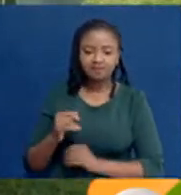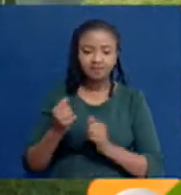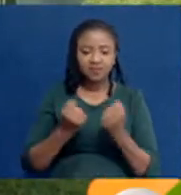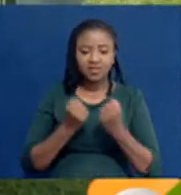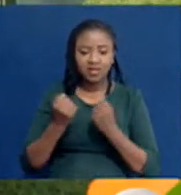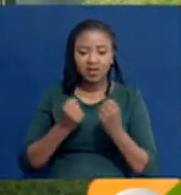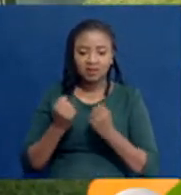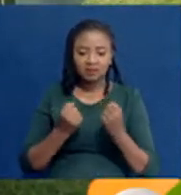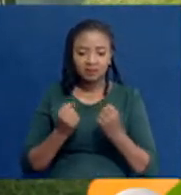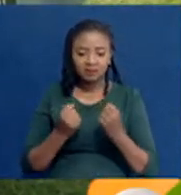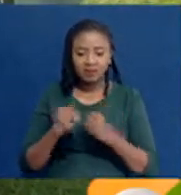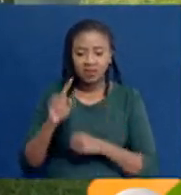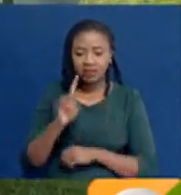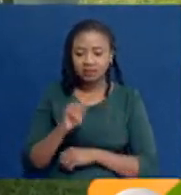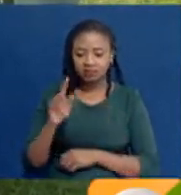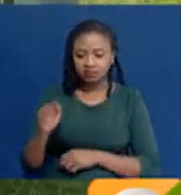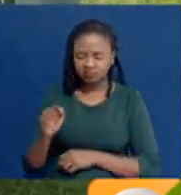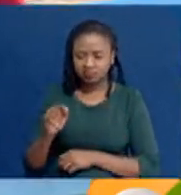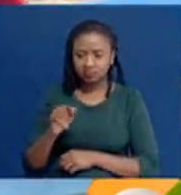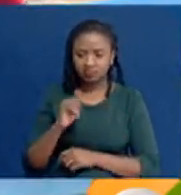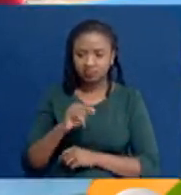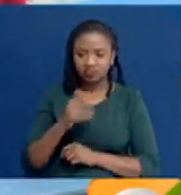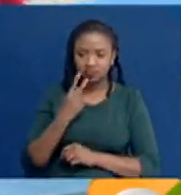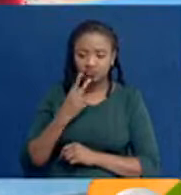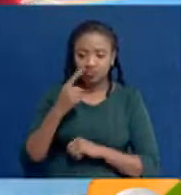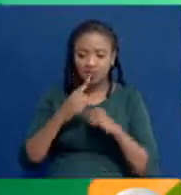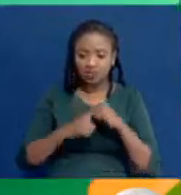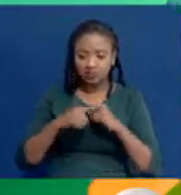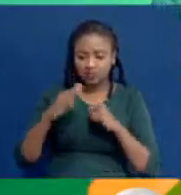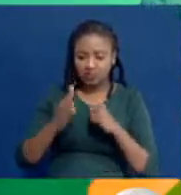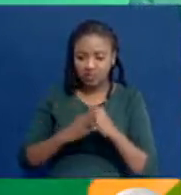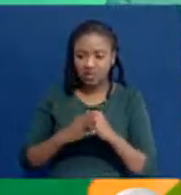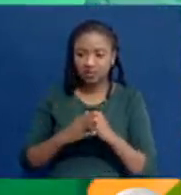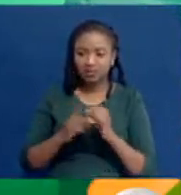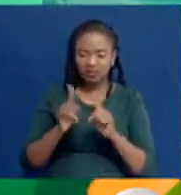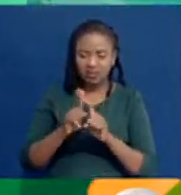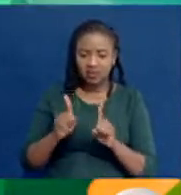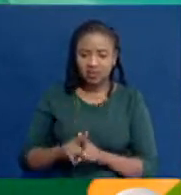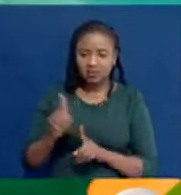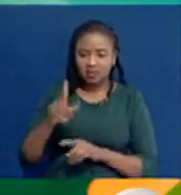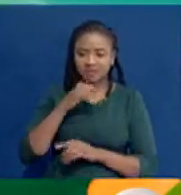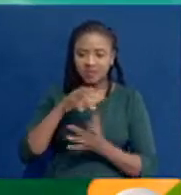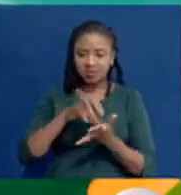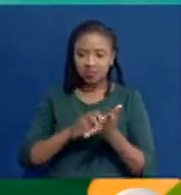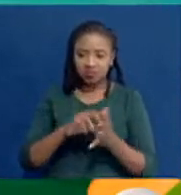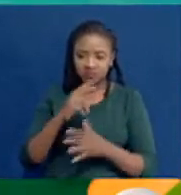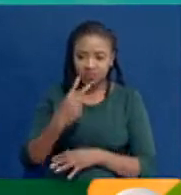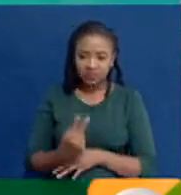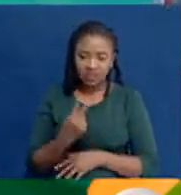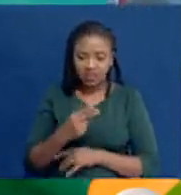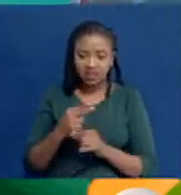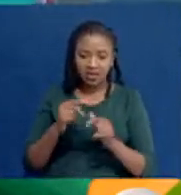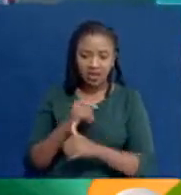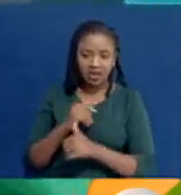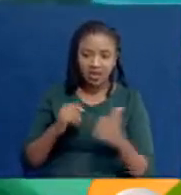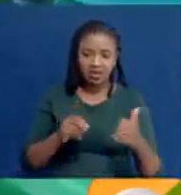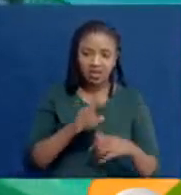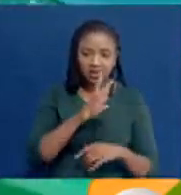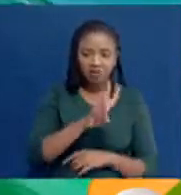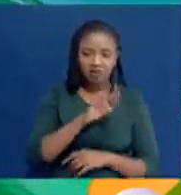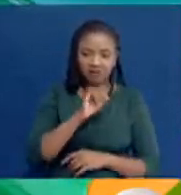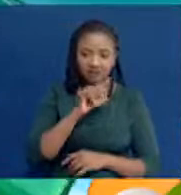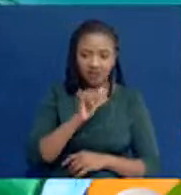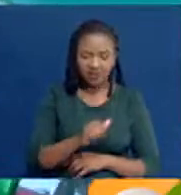a cumulative total of 269 to finish second overall ahead of Vitaform's 1966 MGB.